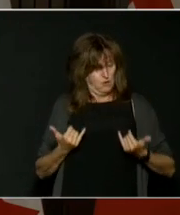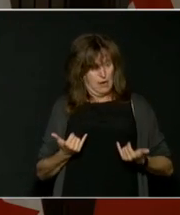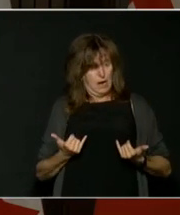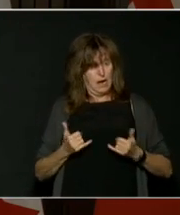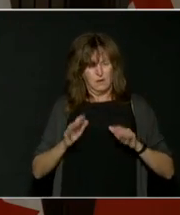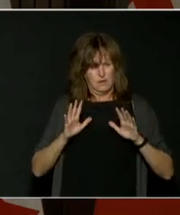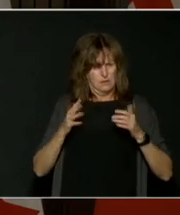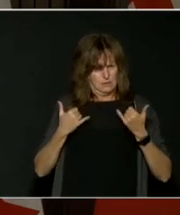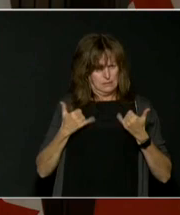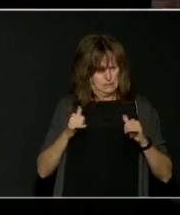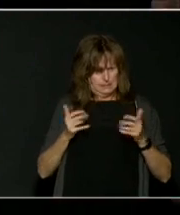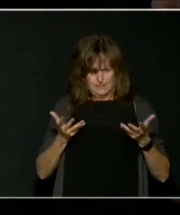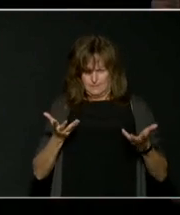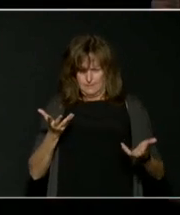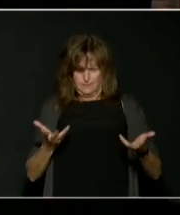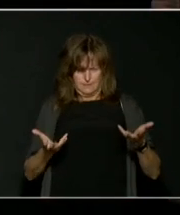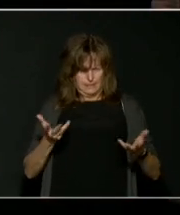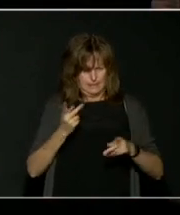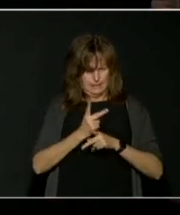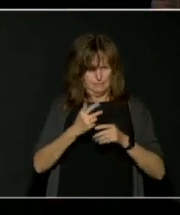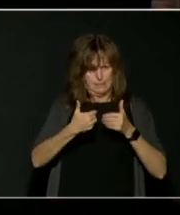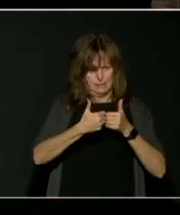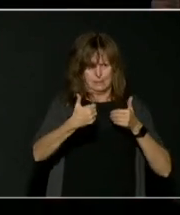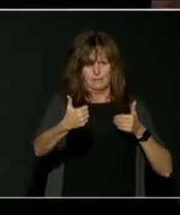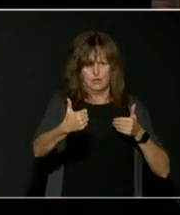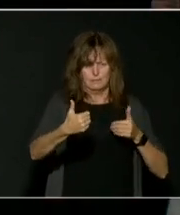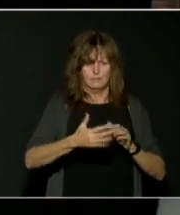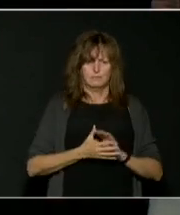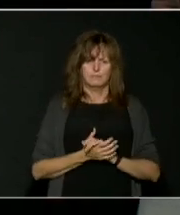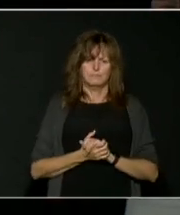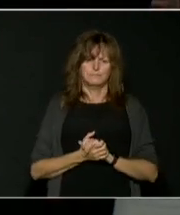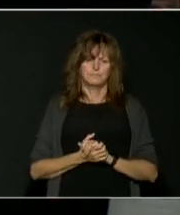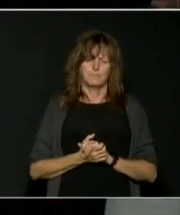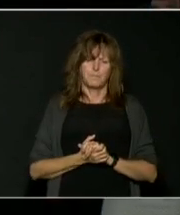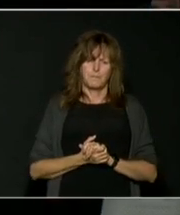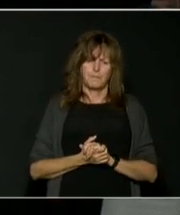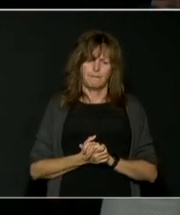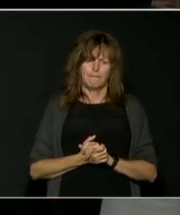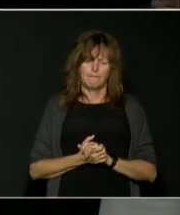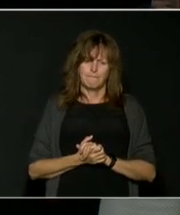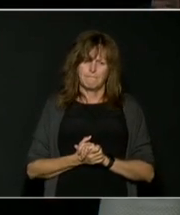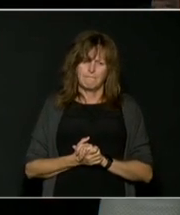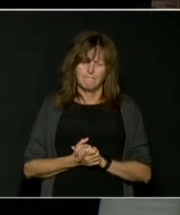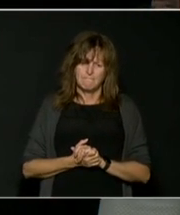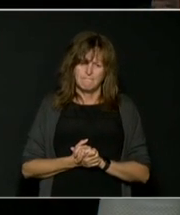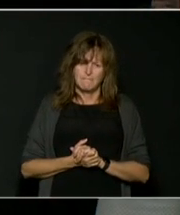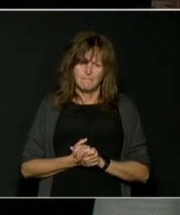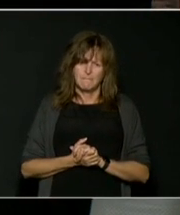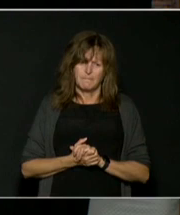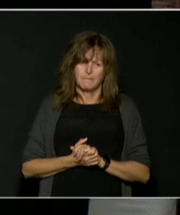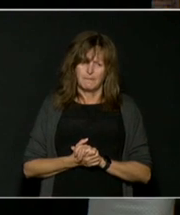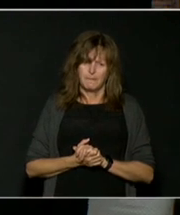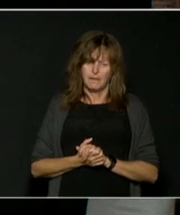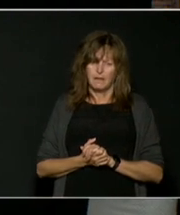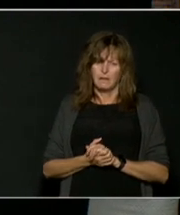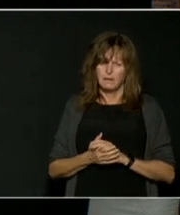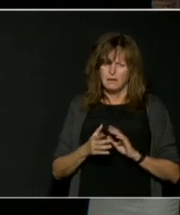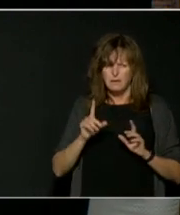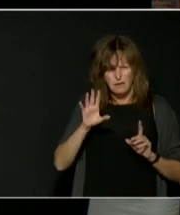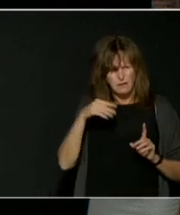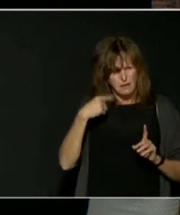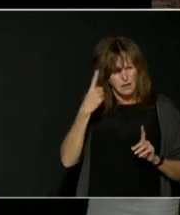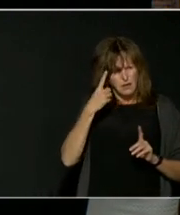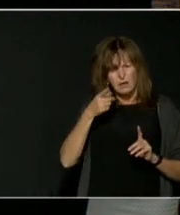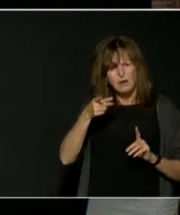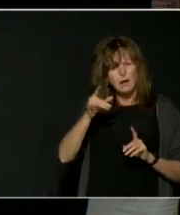Thank you. Follow up? That. I do wonder, too, about the new guidance today. How do you plan to